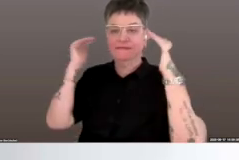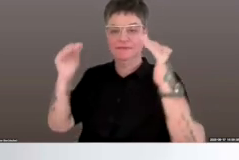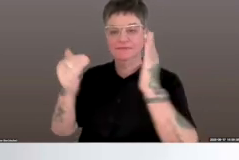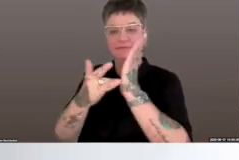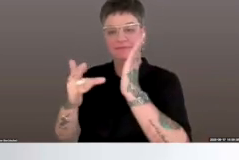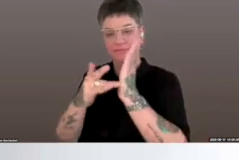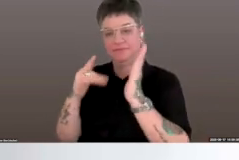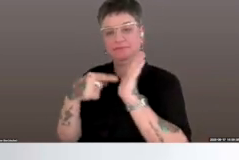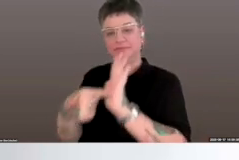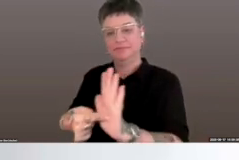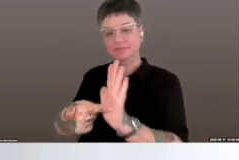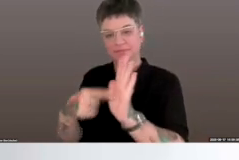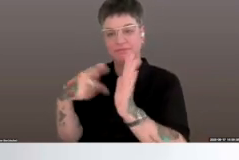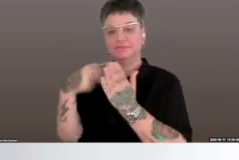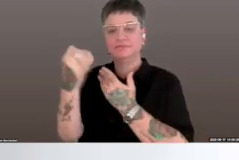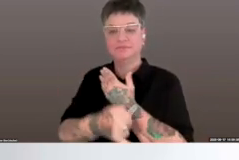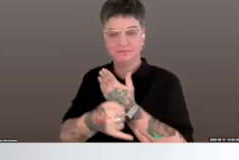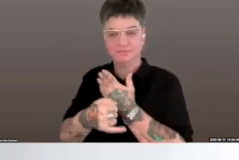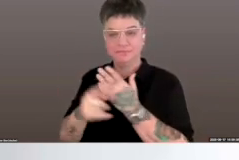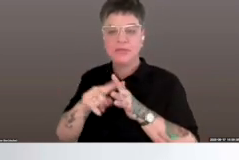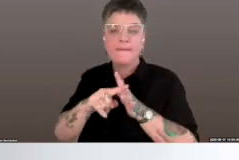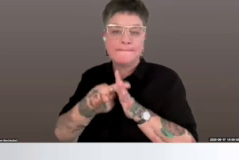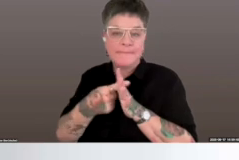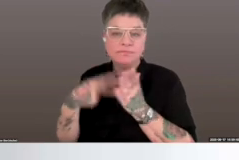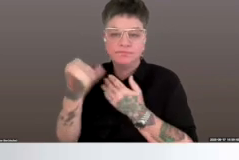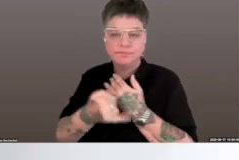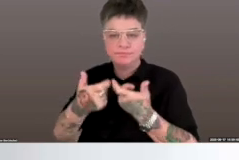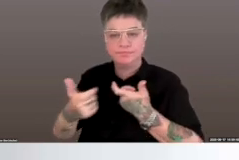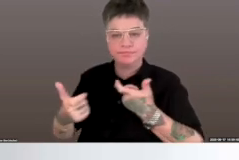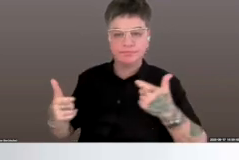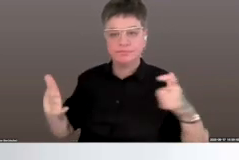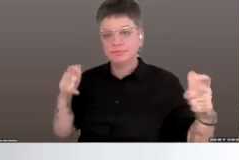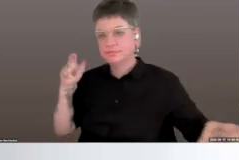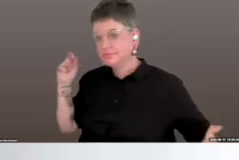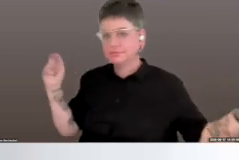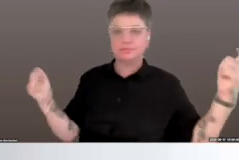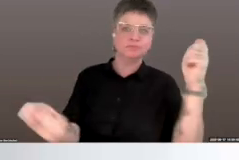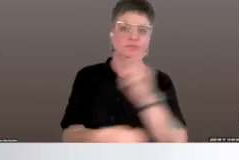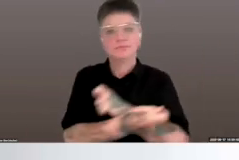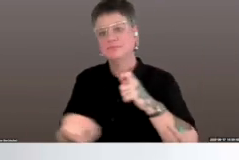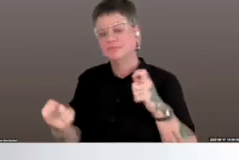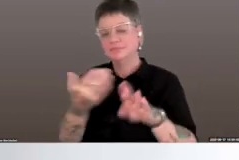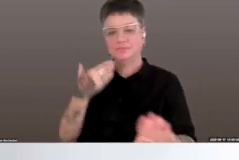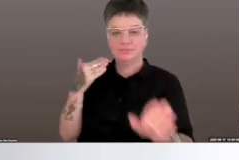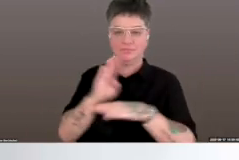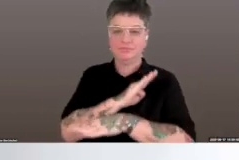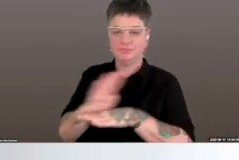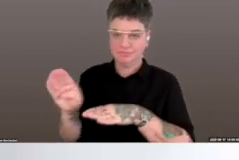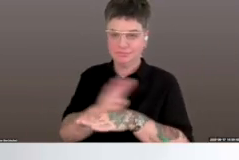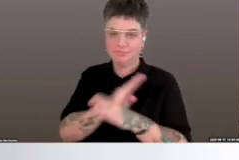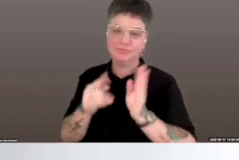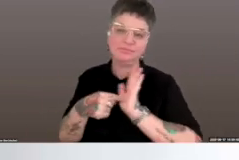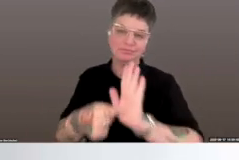pilot projects, is what it's formerly known as. Either big transformative projects, pre-commercial demonstration